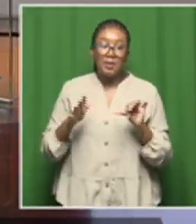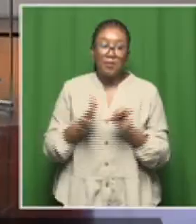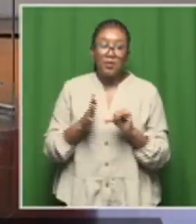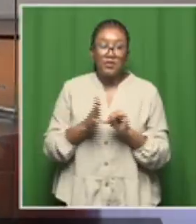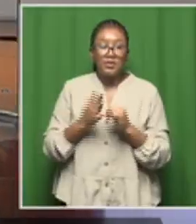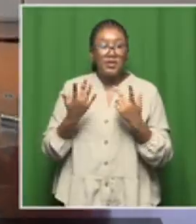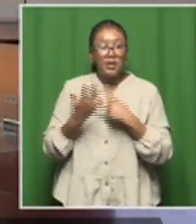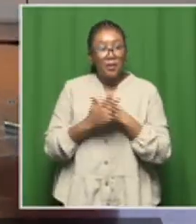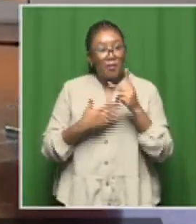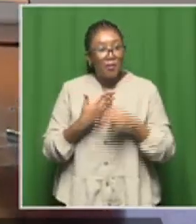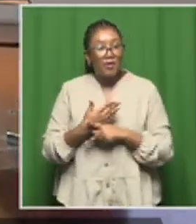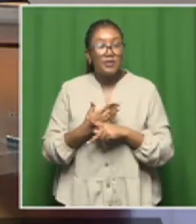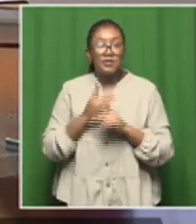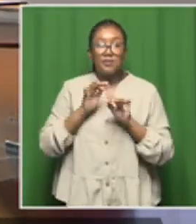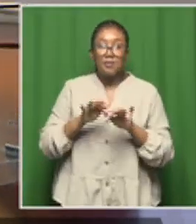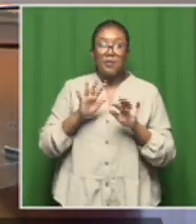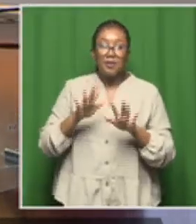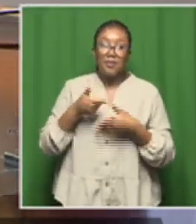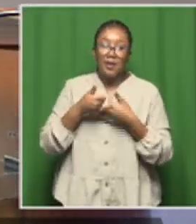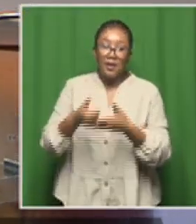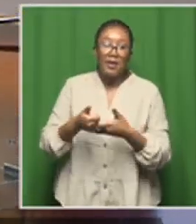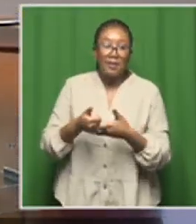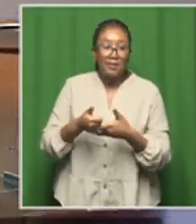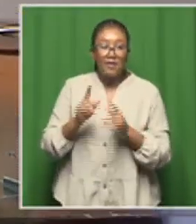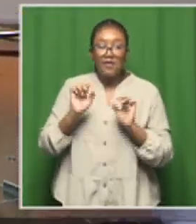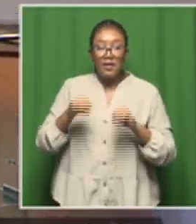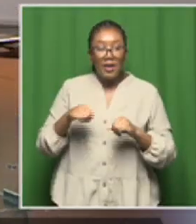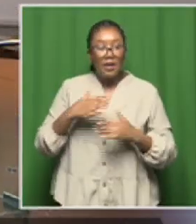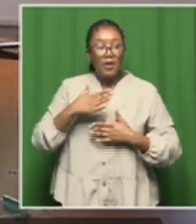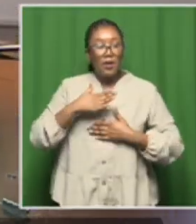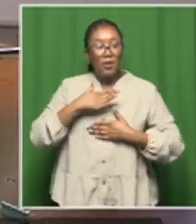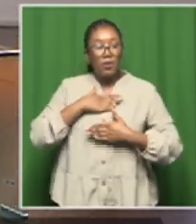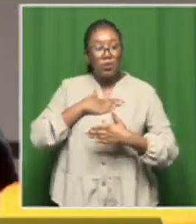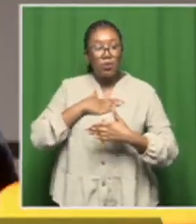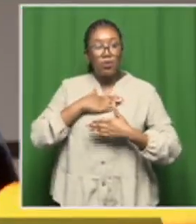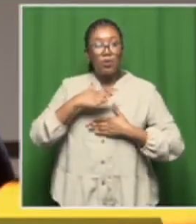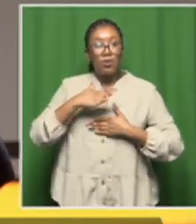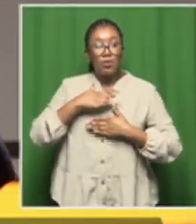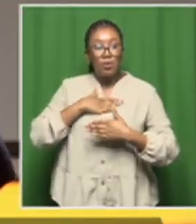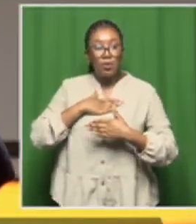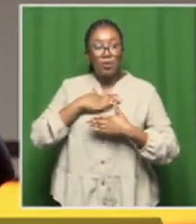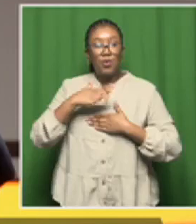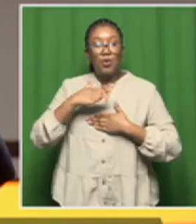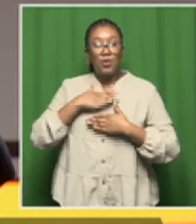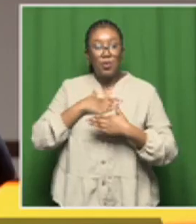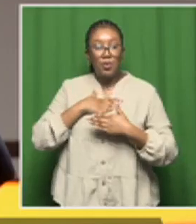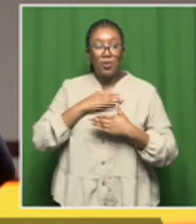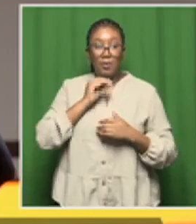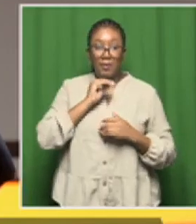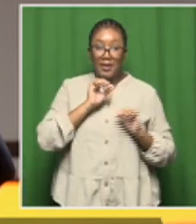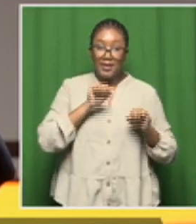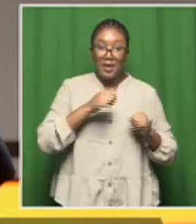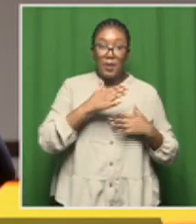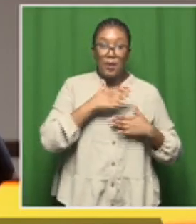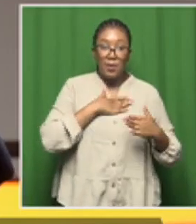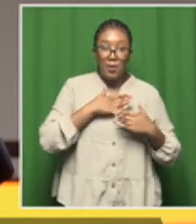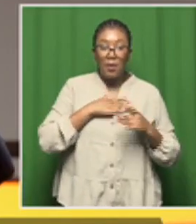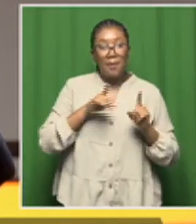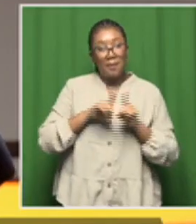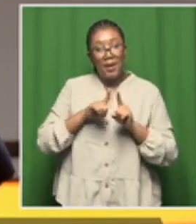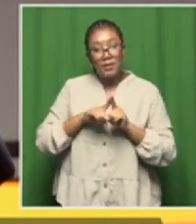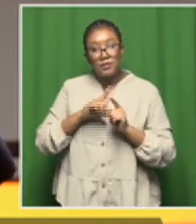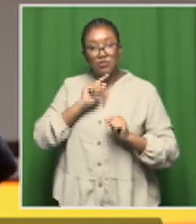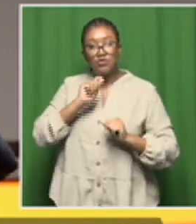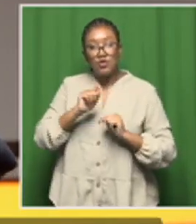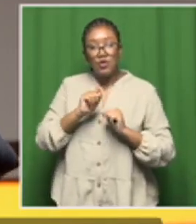of like helping people to really tap into the act of breathing, not only physically, but also metaphorically, as an act of resilience and